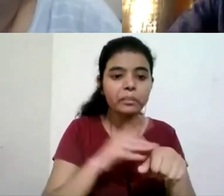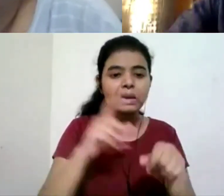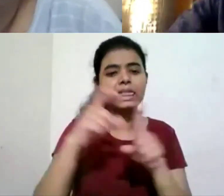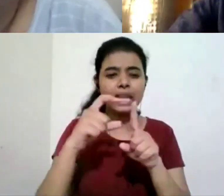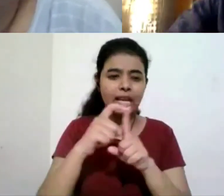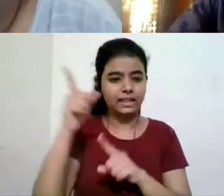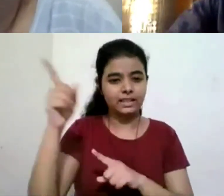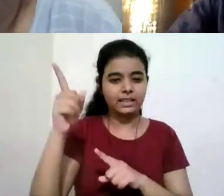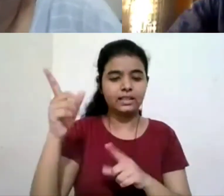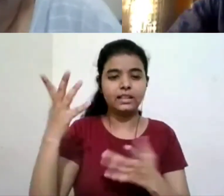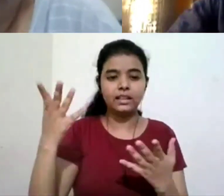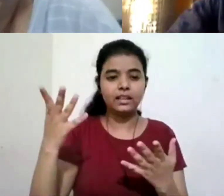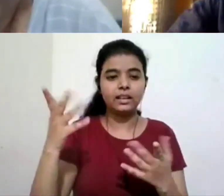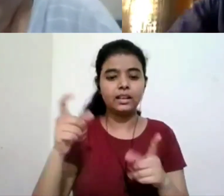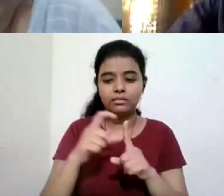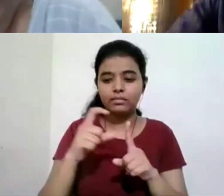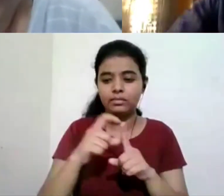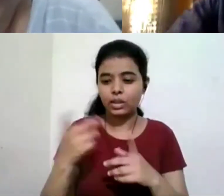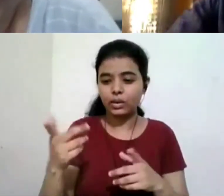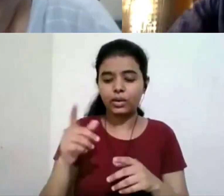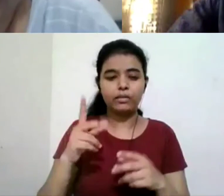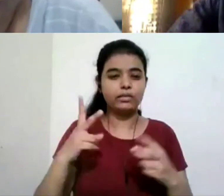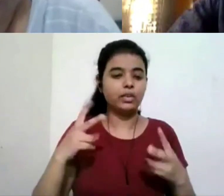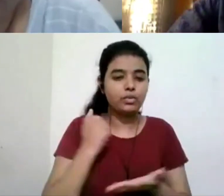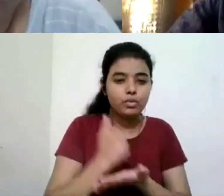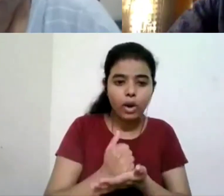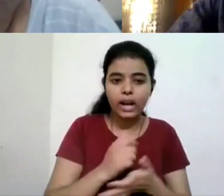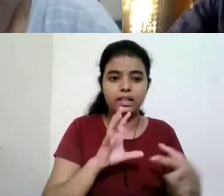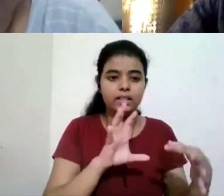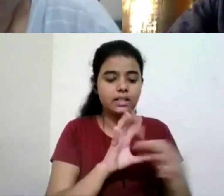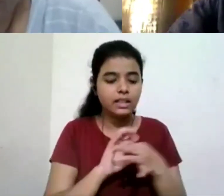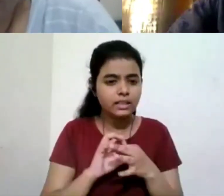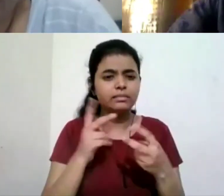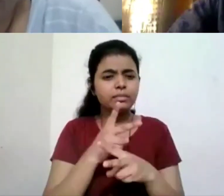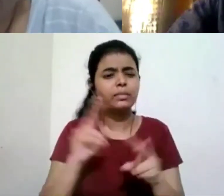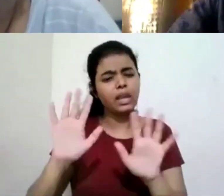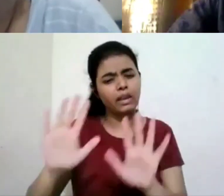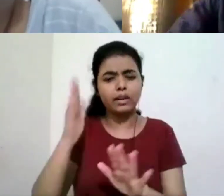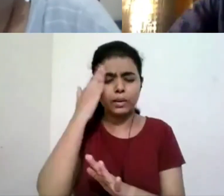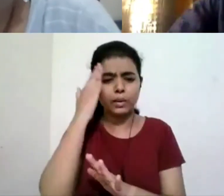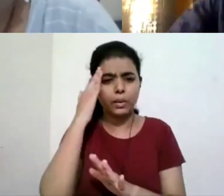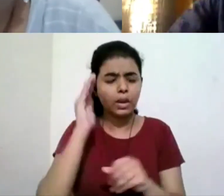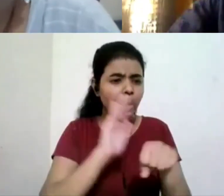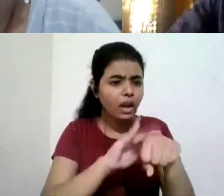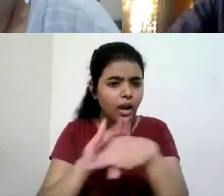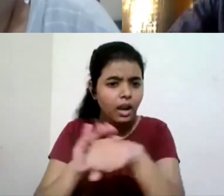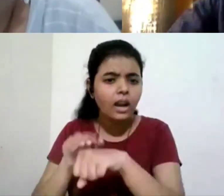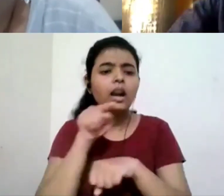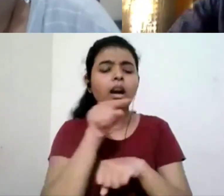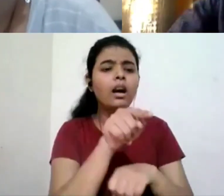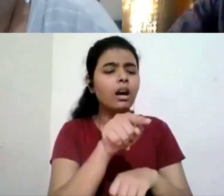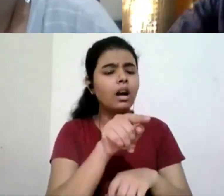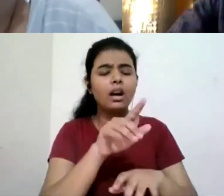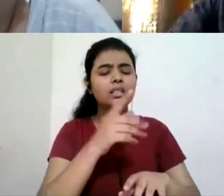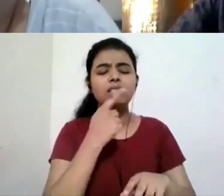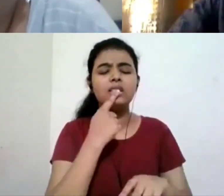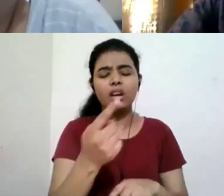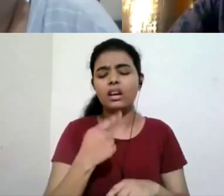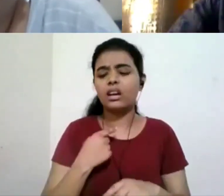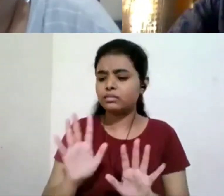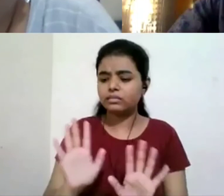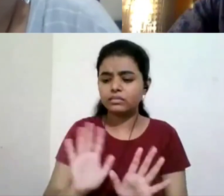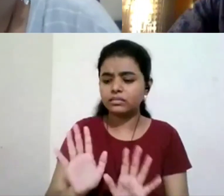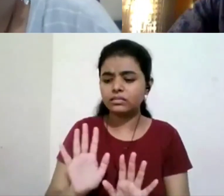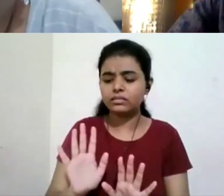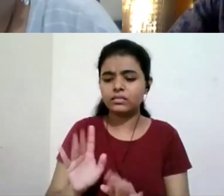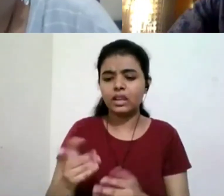from these rights-based solidarities which we have told me that Sameer,